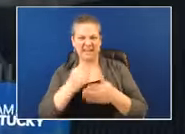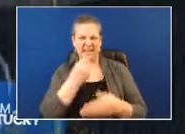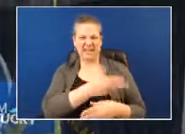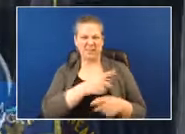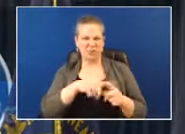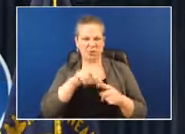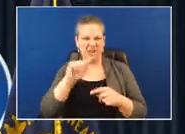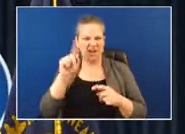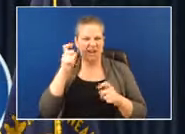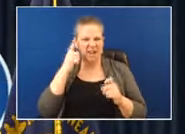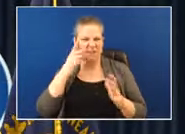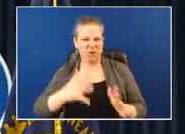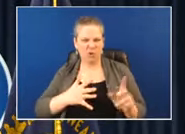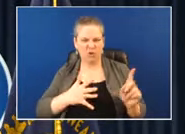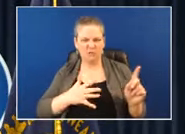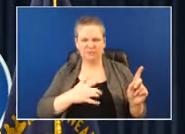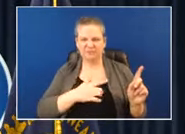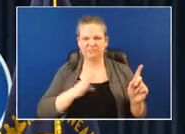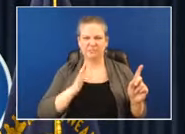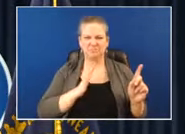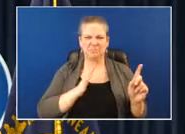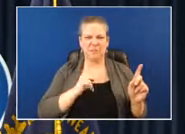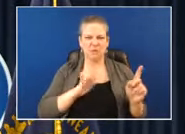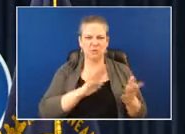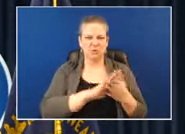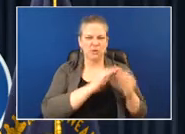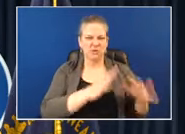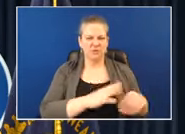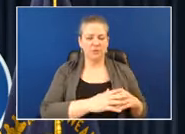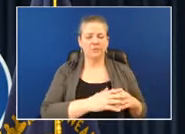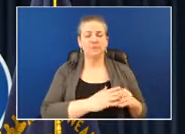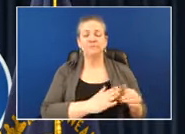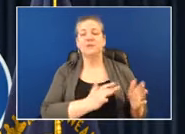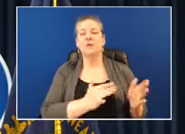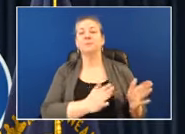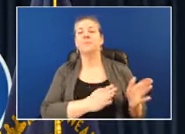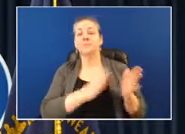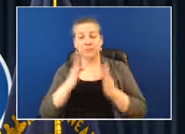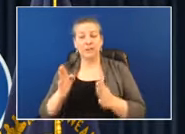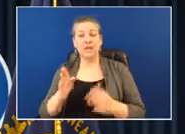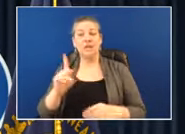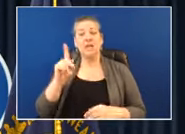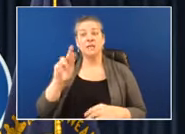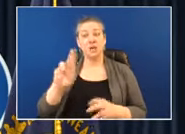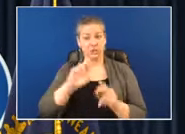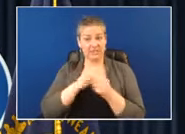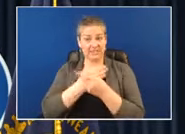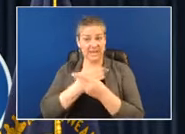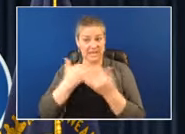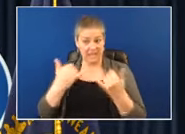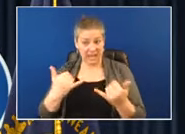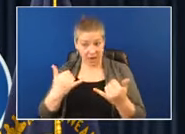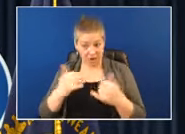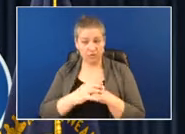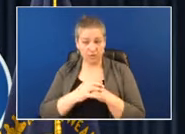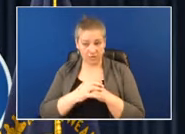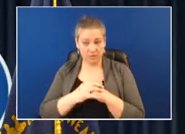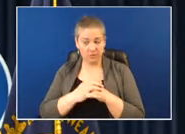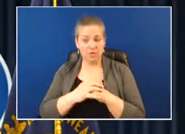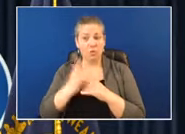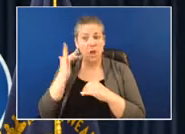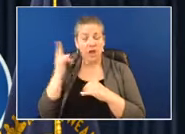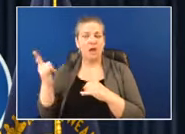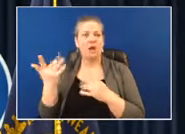Dr. Stack with us here today. It's been a couple of weeks since we have had a COVID update. There is a lot out there in the news between